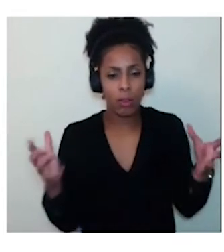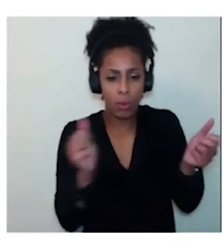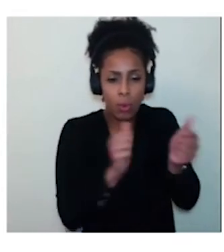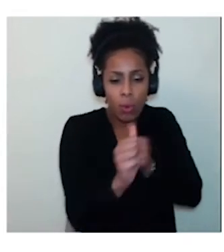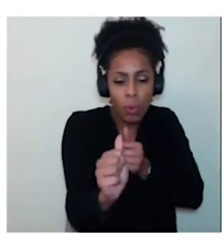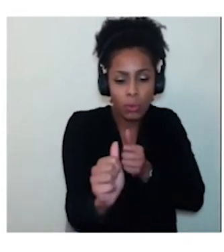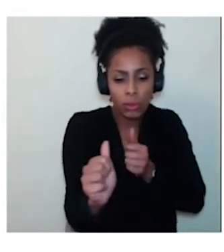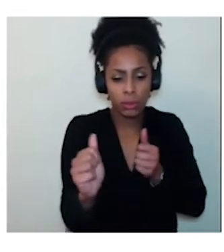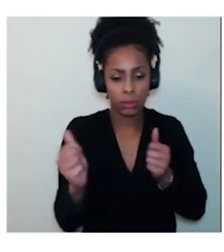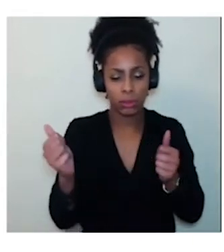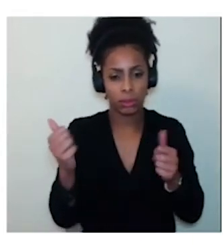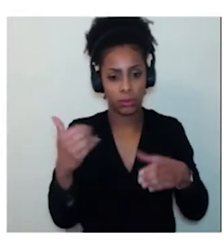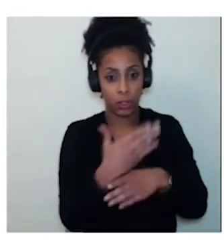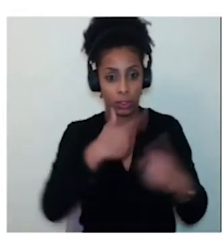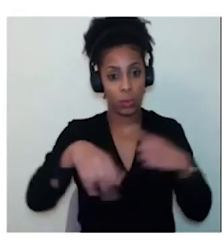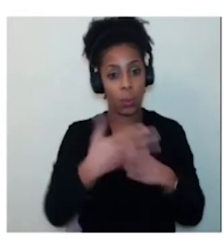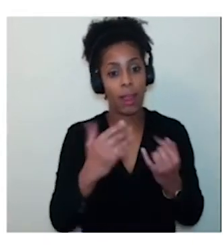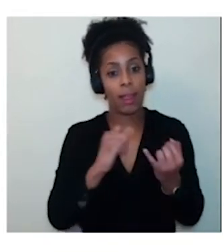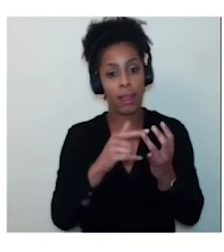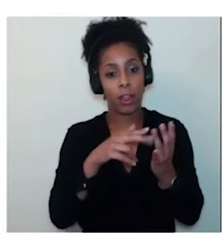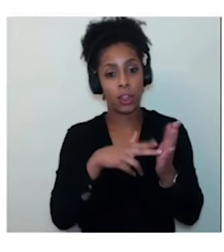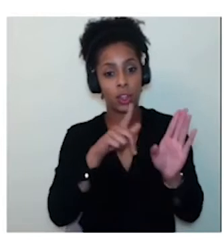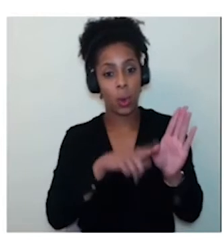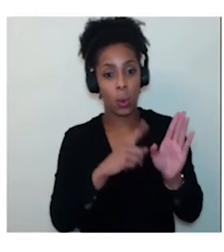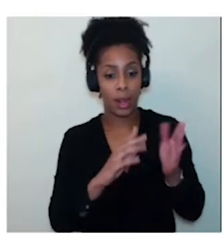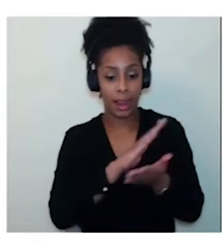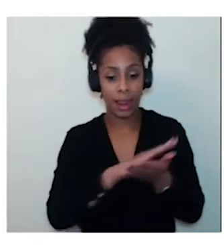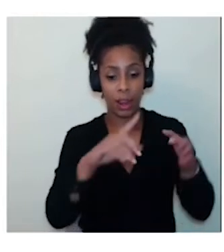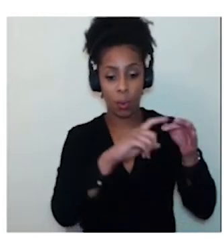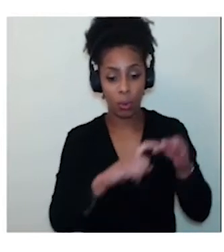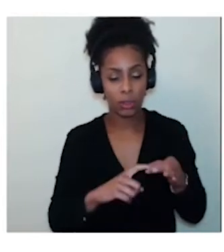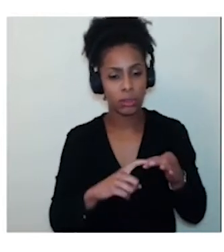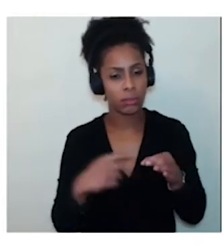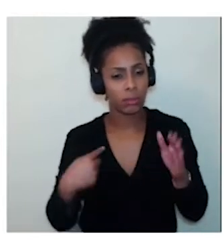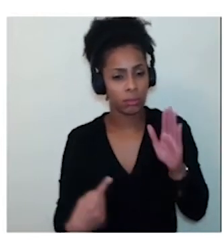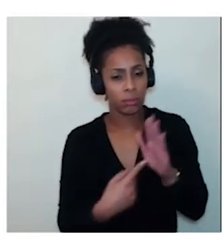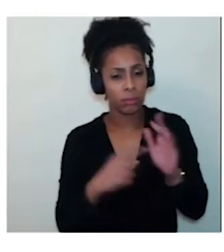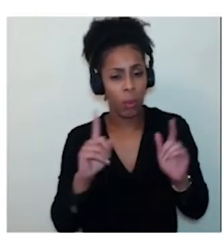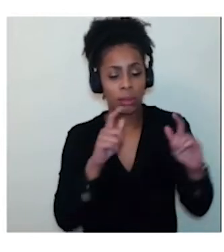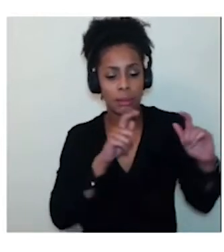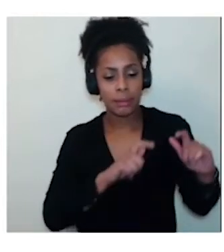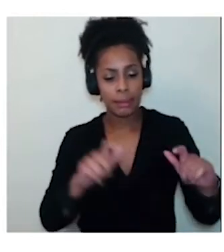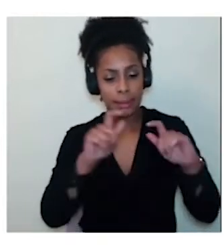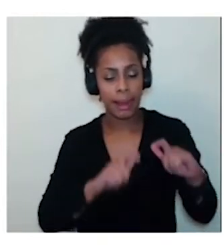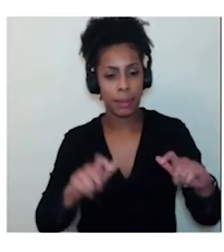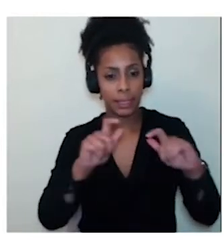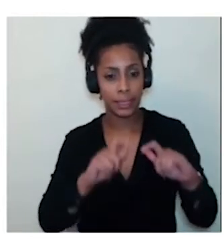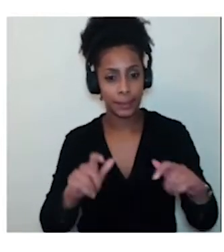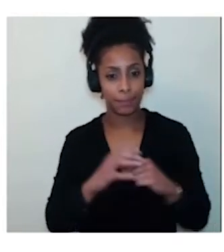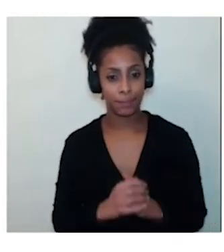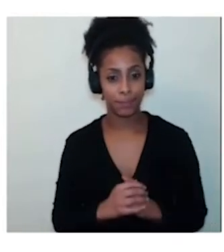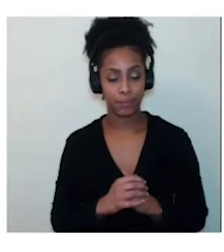of sustainability in all its forms. I'm delighted to address you today to share